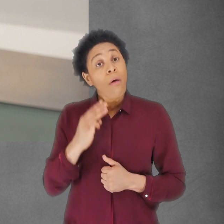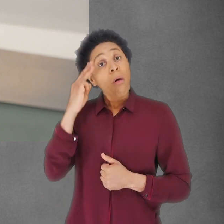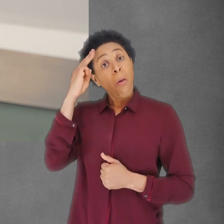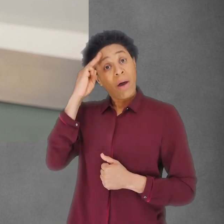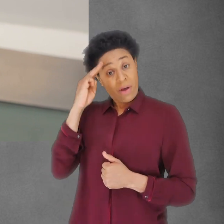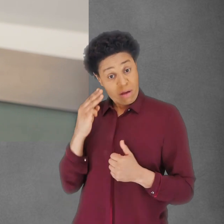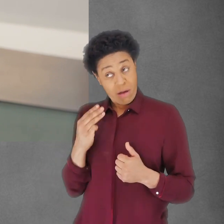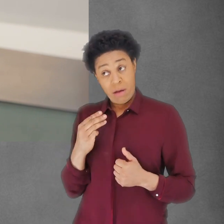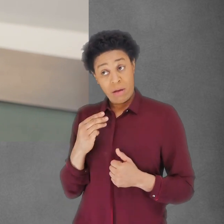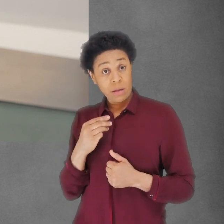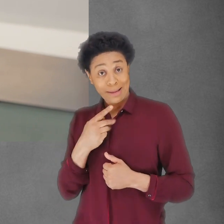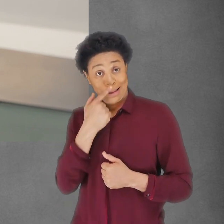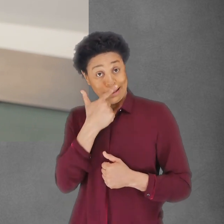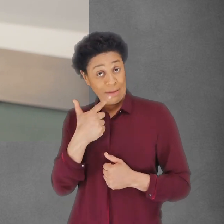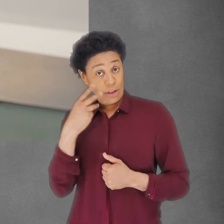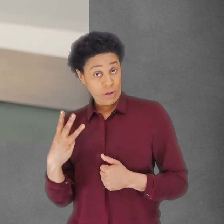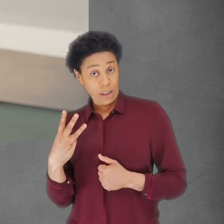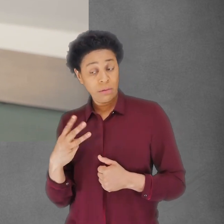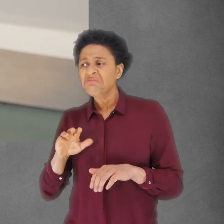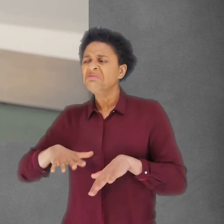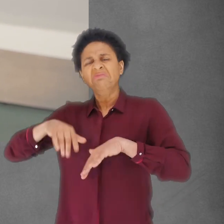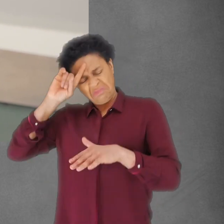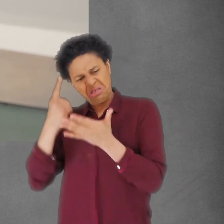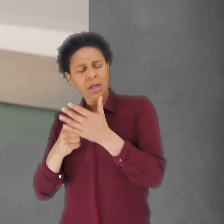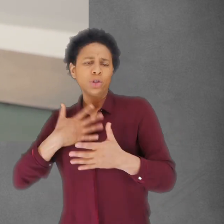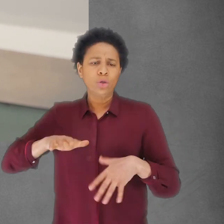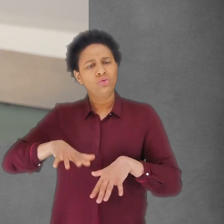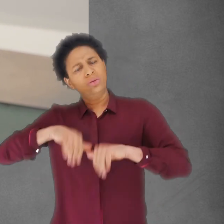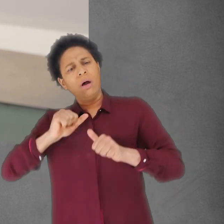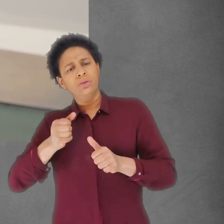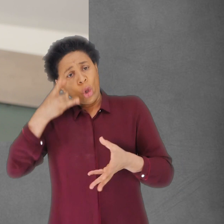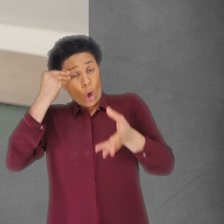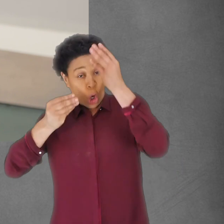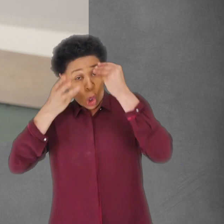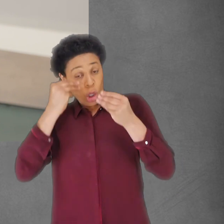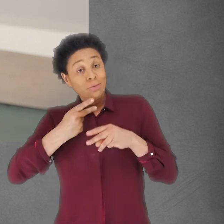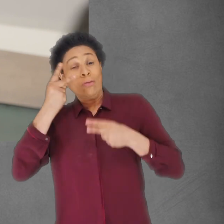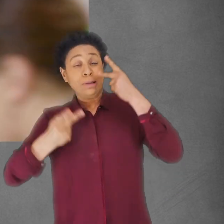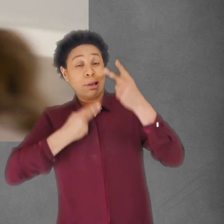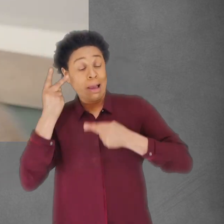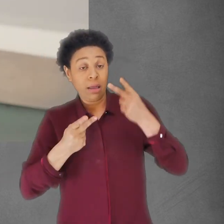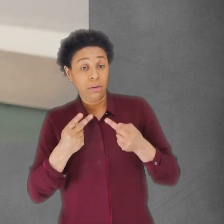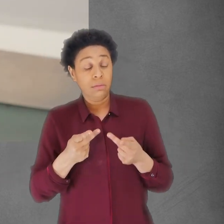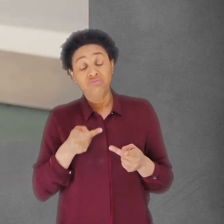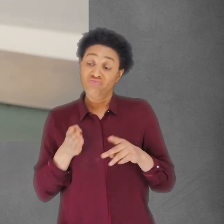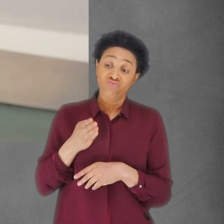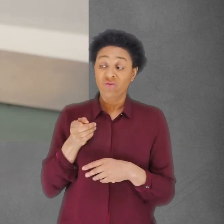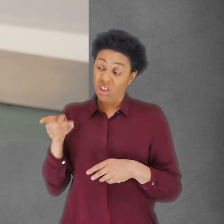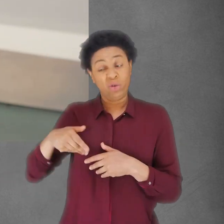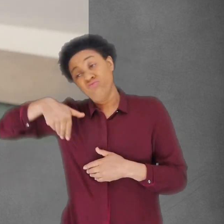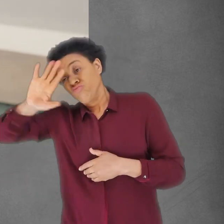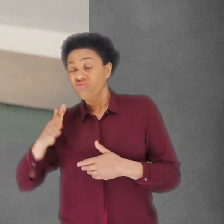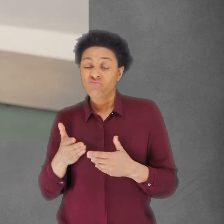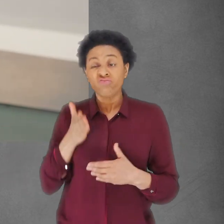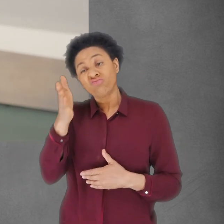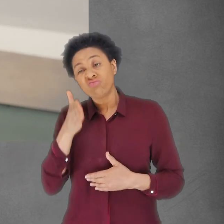now. And my mother is 73 and started taking singing lessons, and